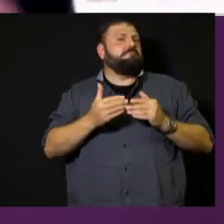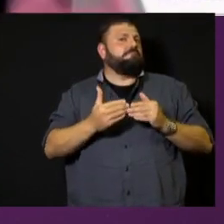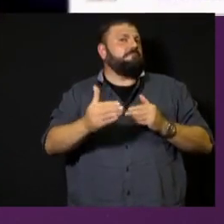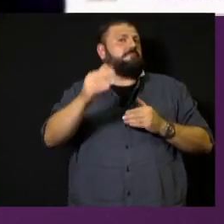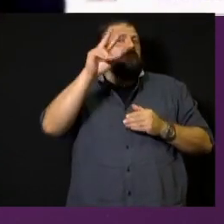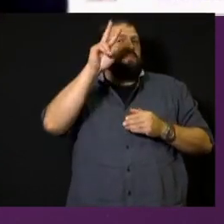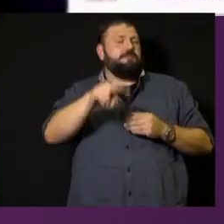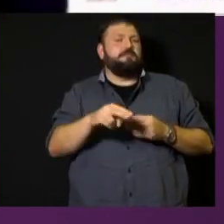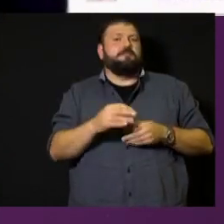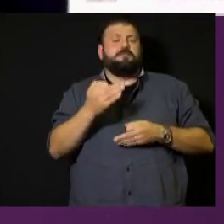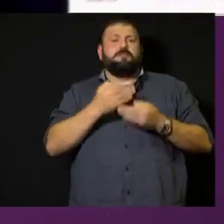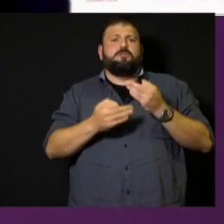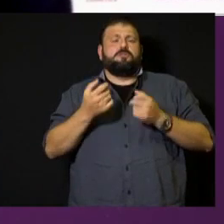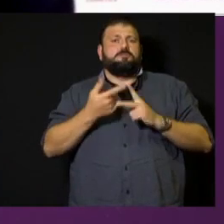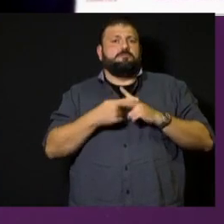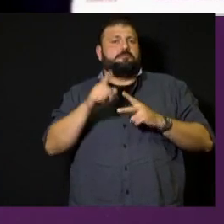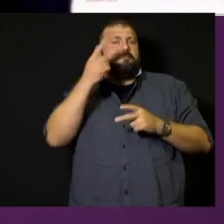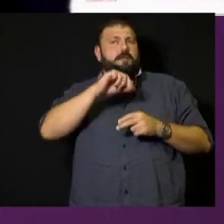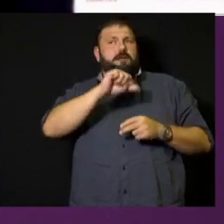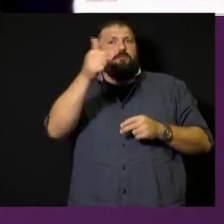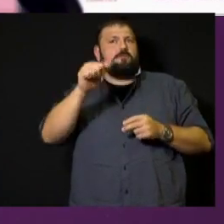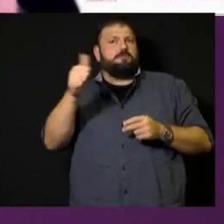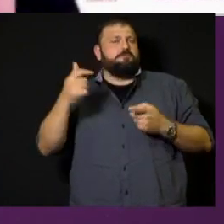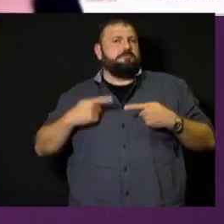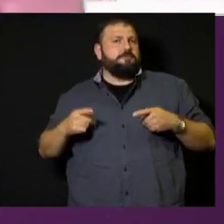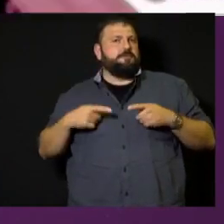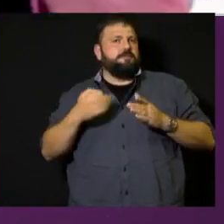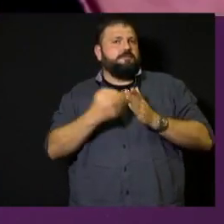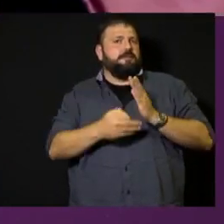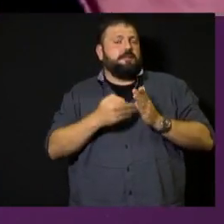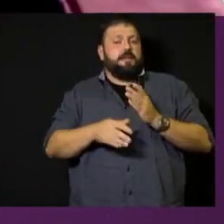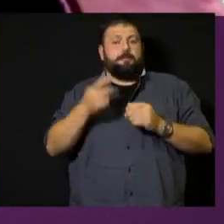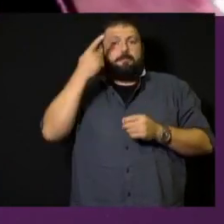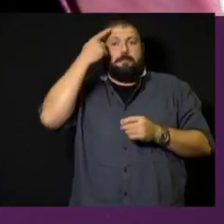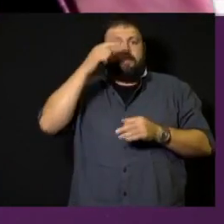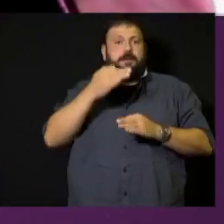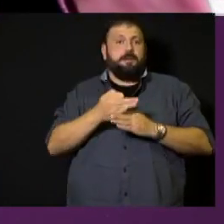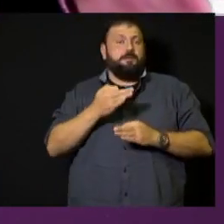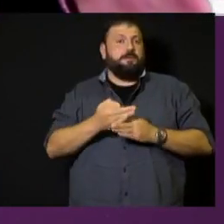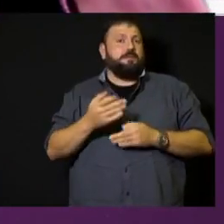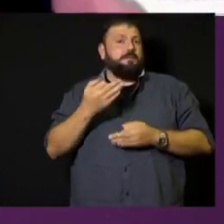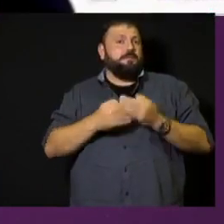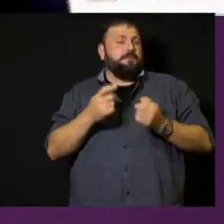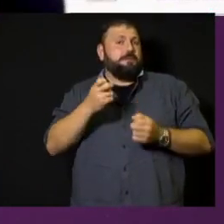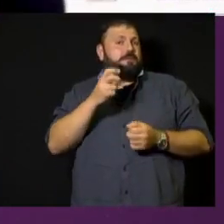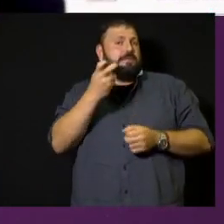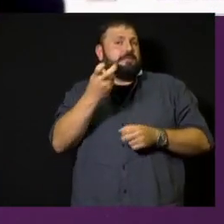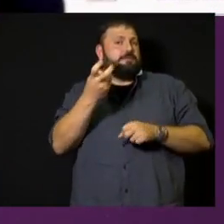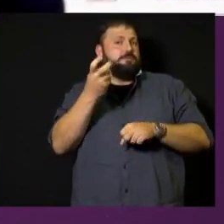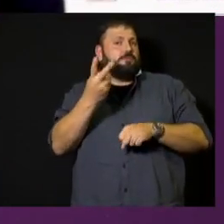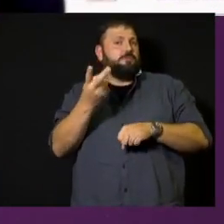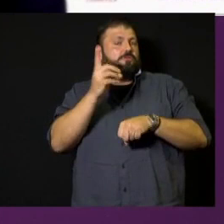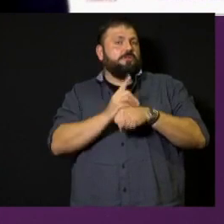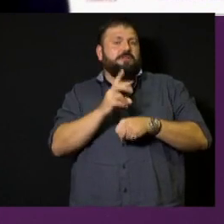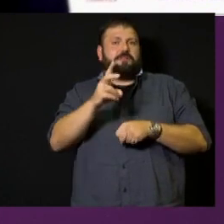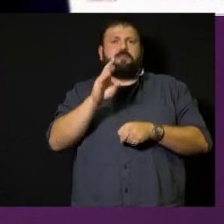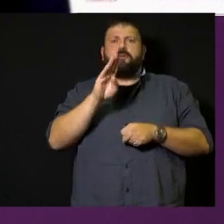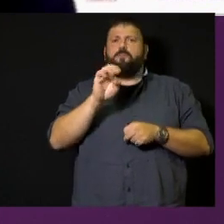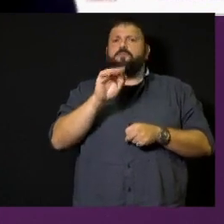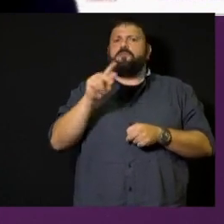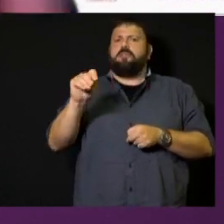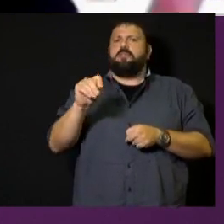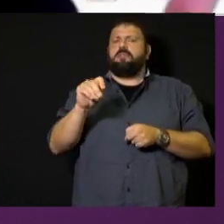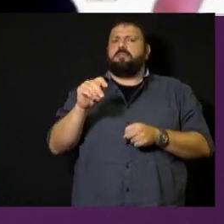that, and to end my speech for me right now, for these 2 days is